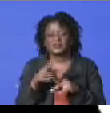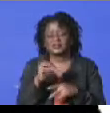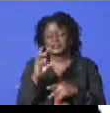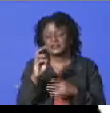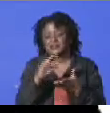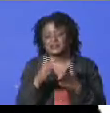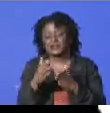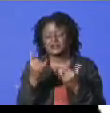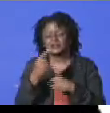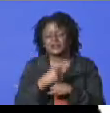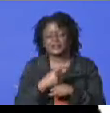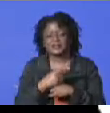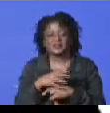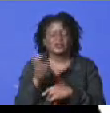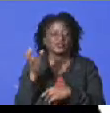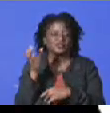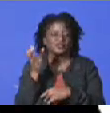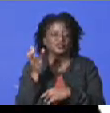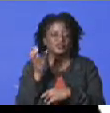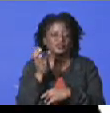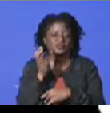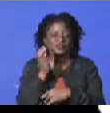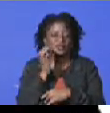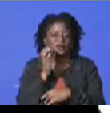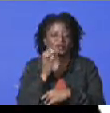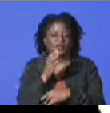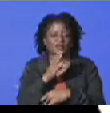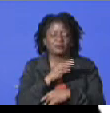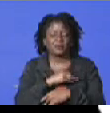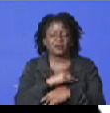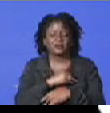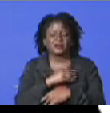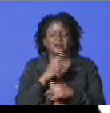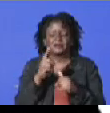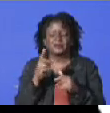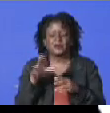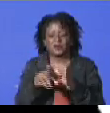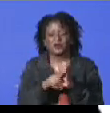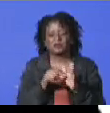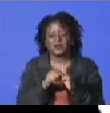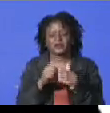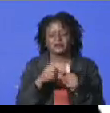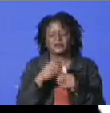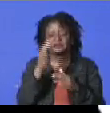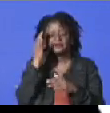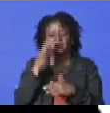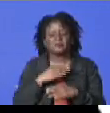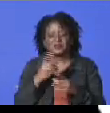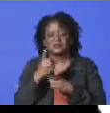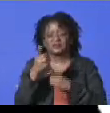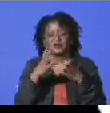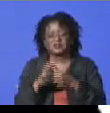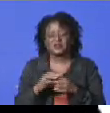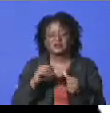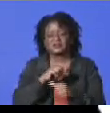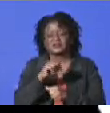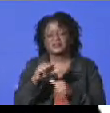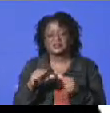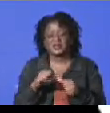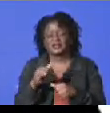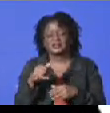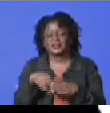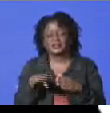Well, Cheryl Beaumoss has been appointed the first female director of societies in over 45 years. The new director's involvement